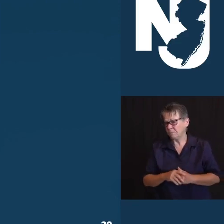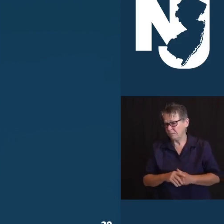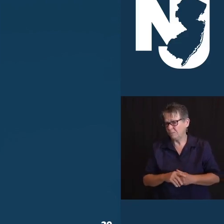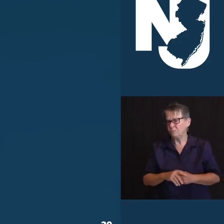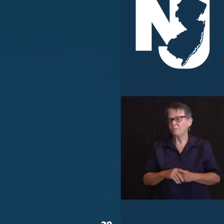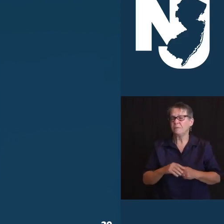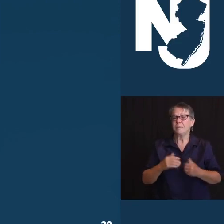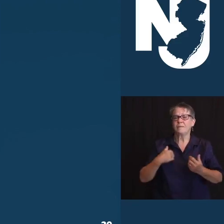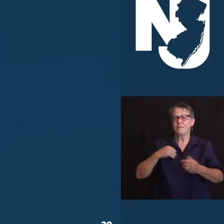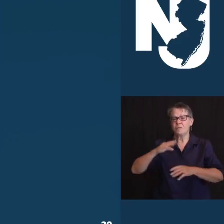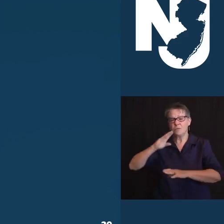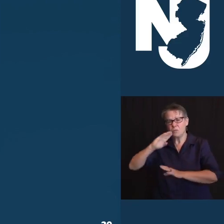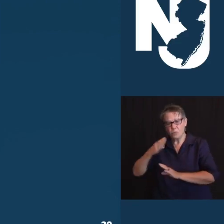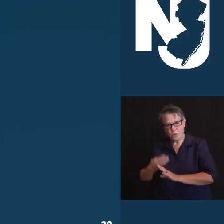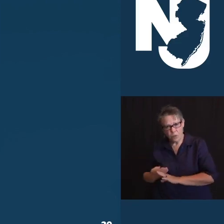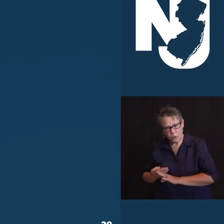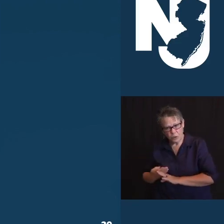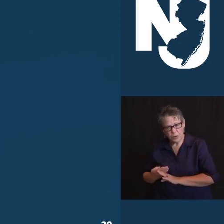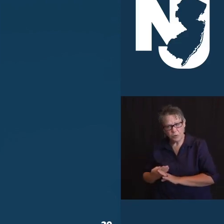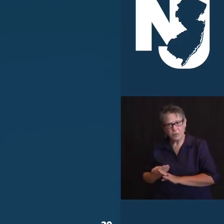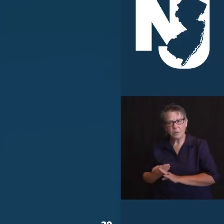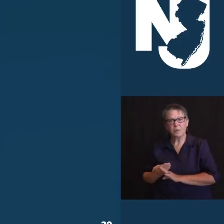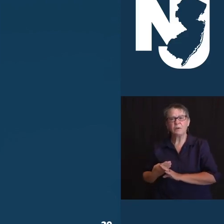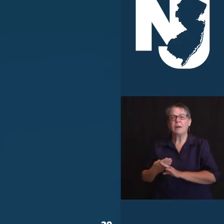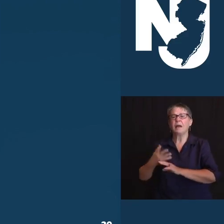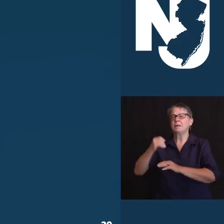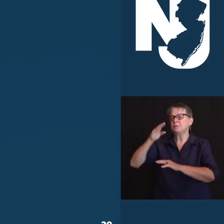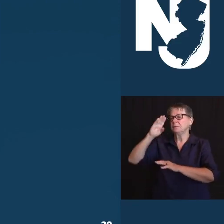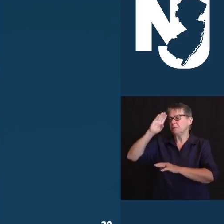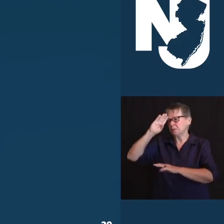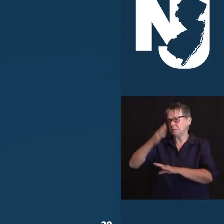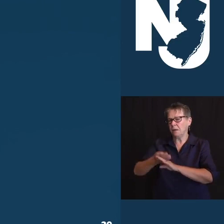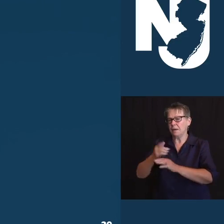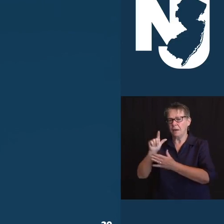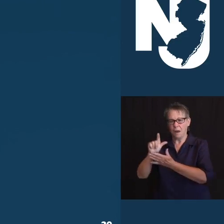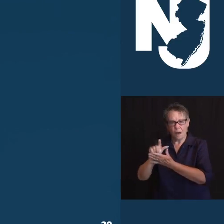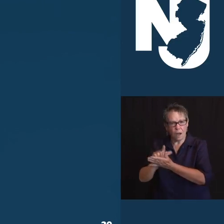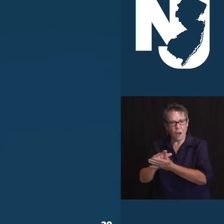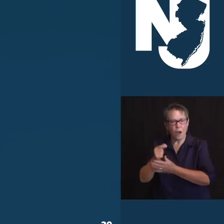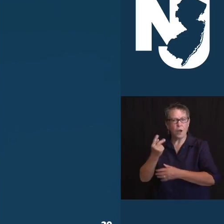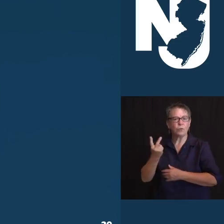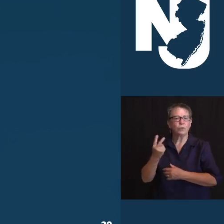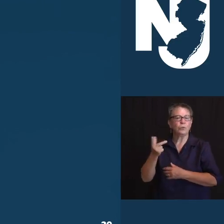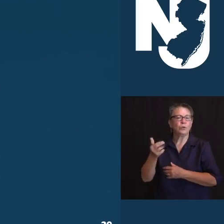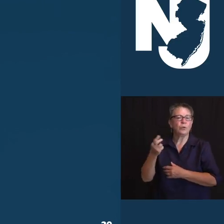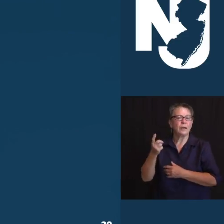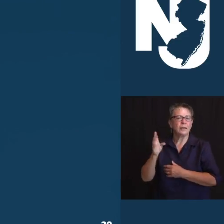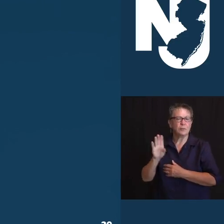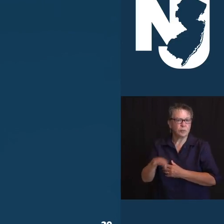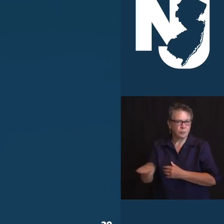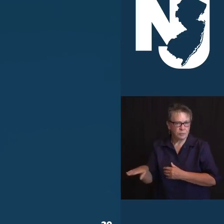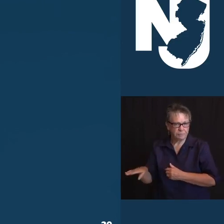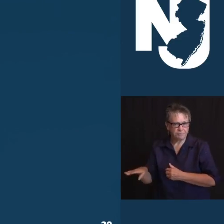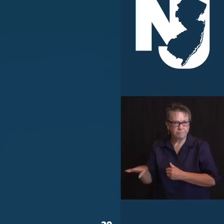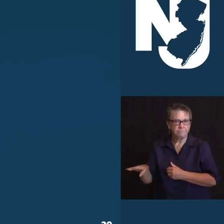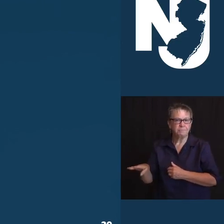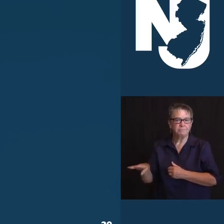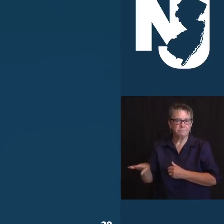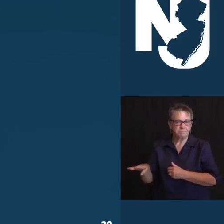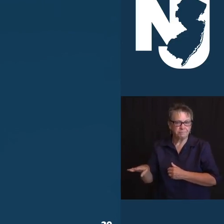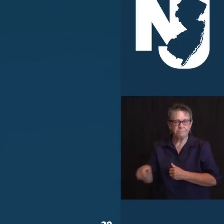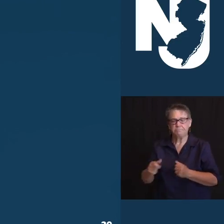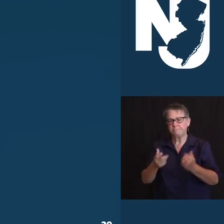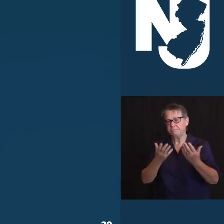6-year-old Gavin and 11 today. Happy birthday to Liam. We thank Bob for his career